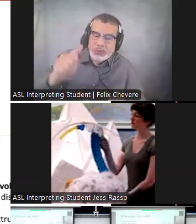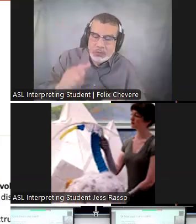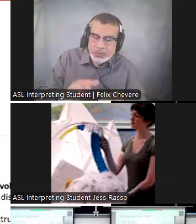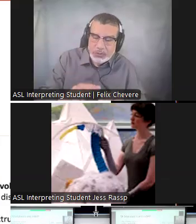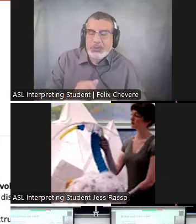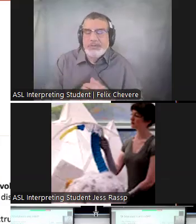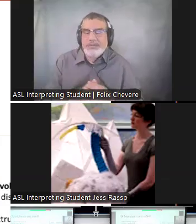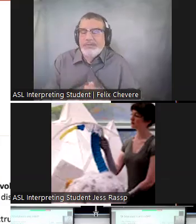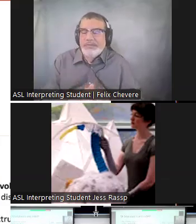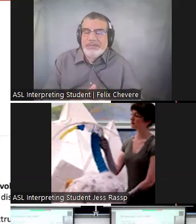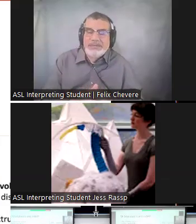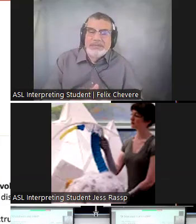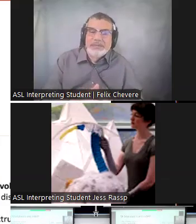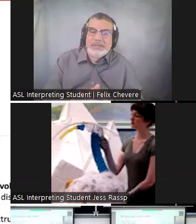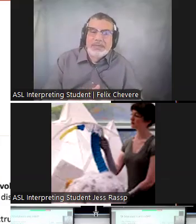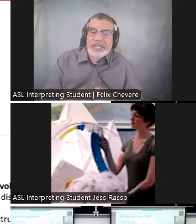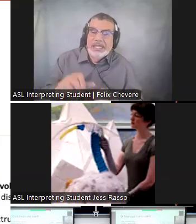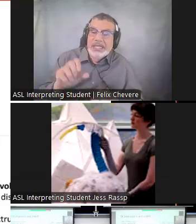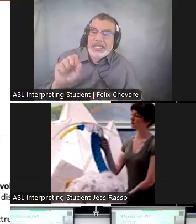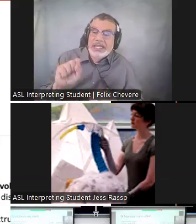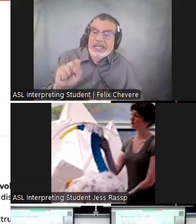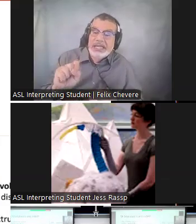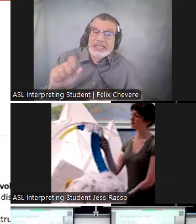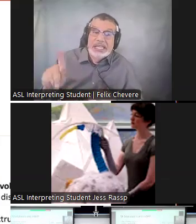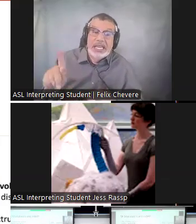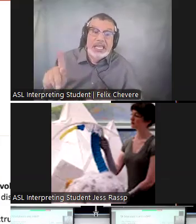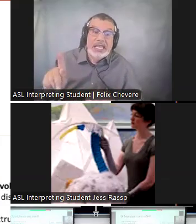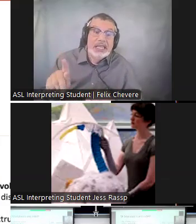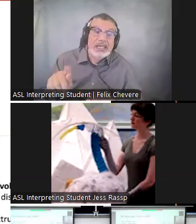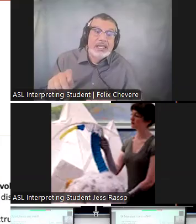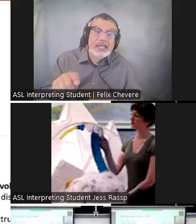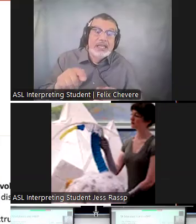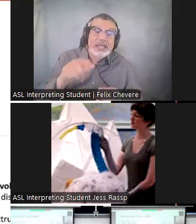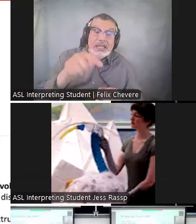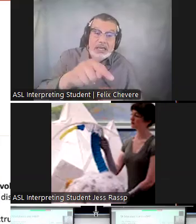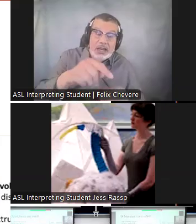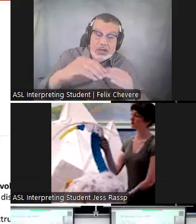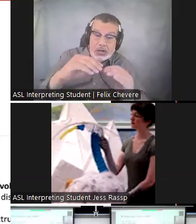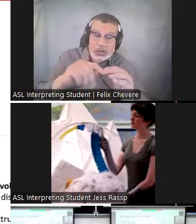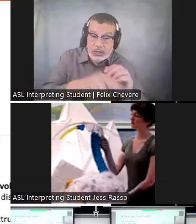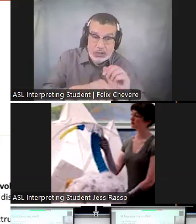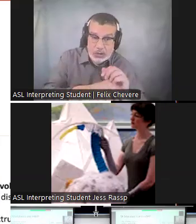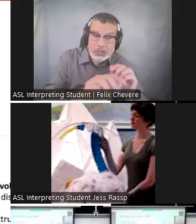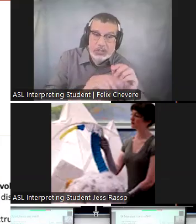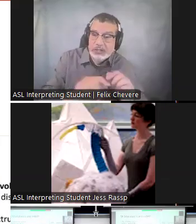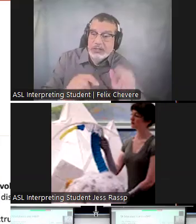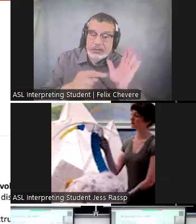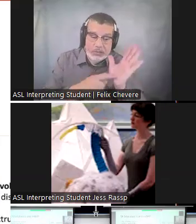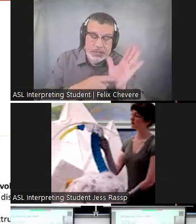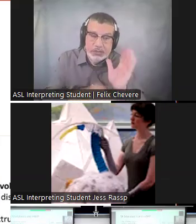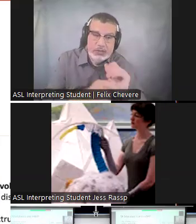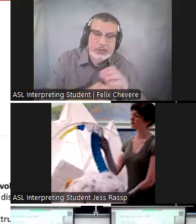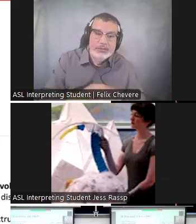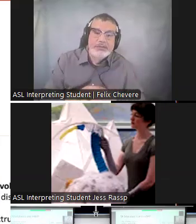right? Increasing SK, which is this one down here. So you'll see that this hyperpolarization,